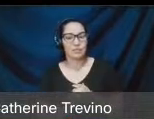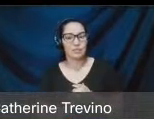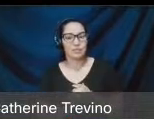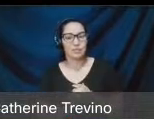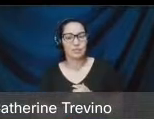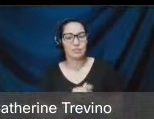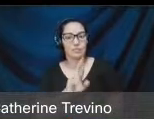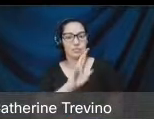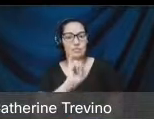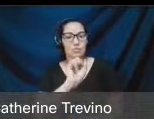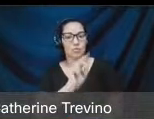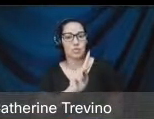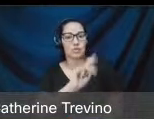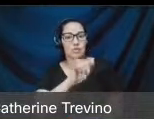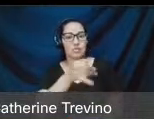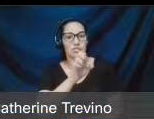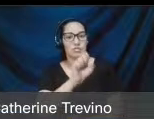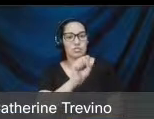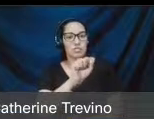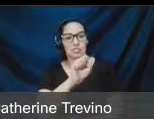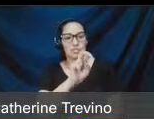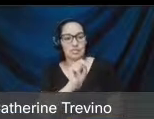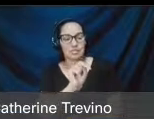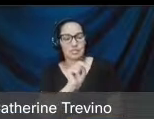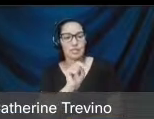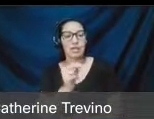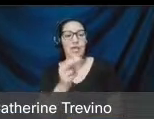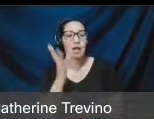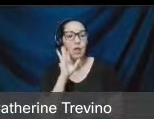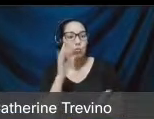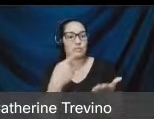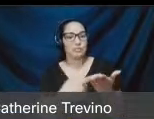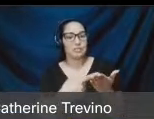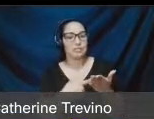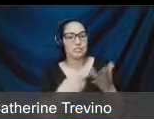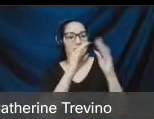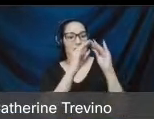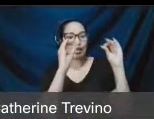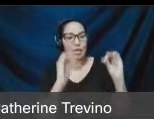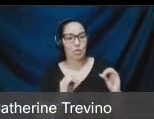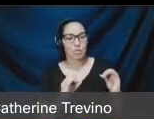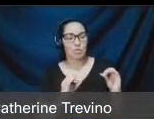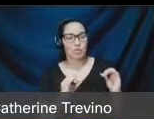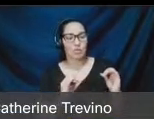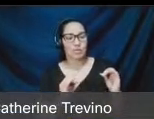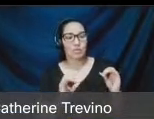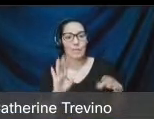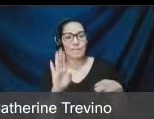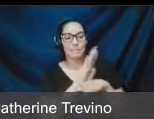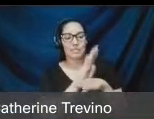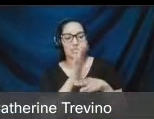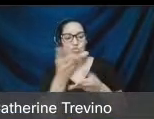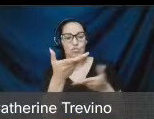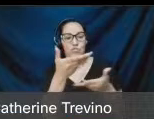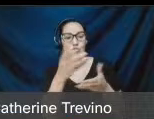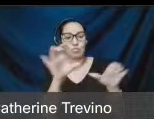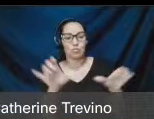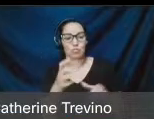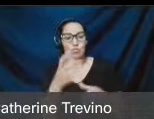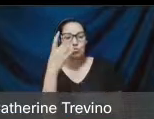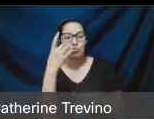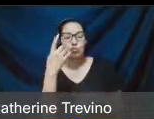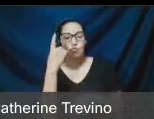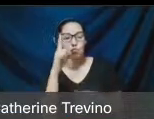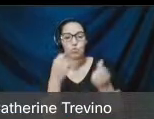Assistant Superintendent of Business Services. And I will go over the outline that Business Services will be doing to support